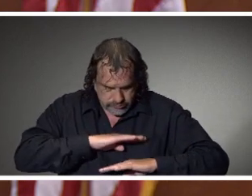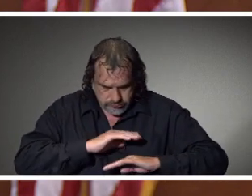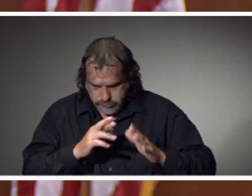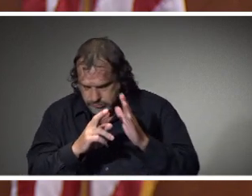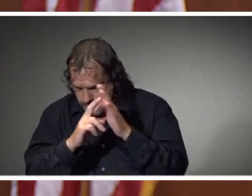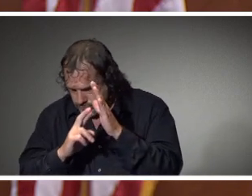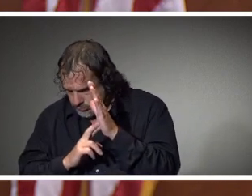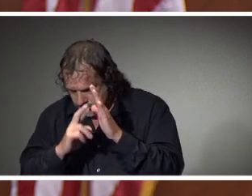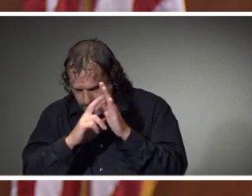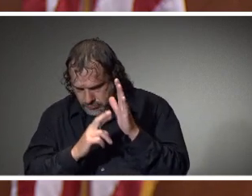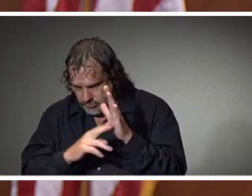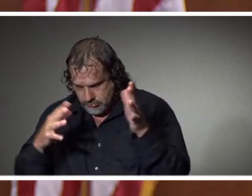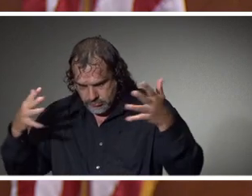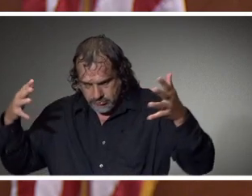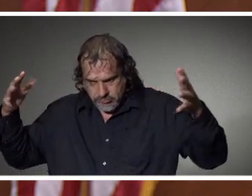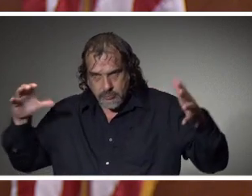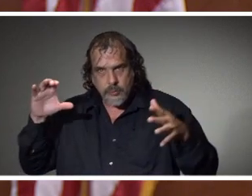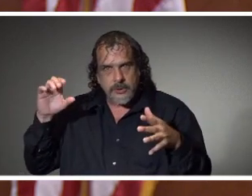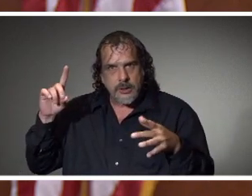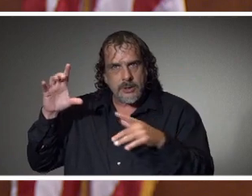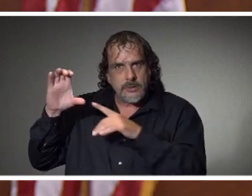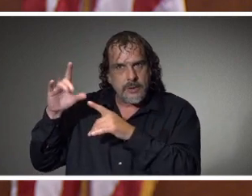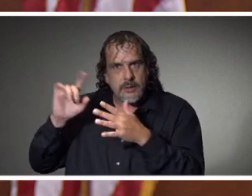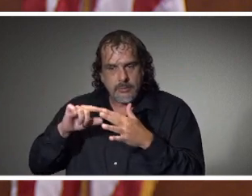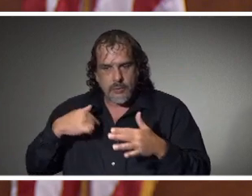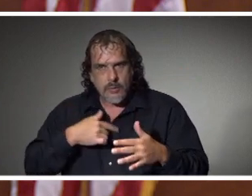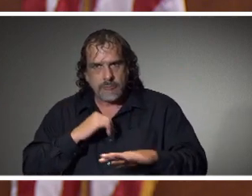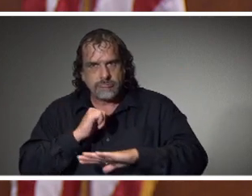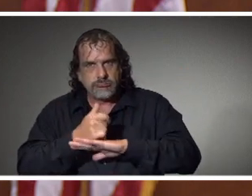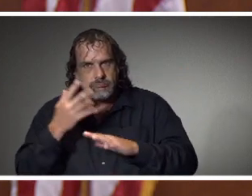we set forth and that we believe are important